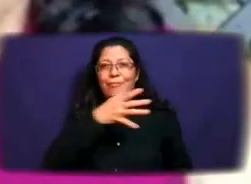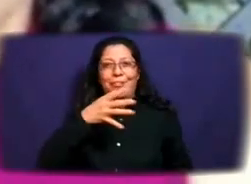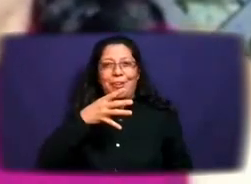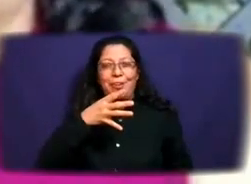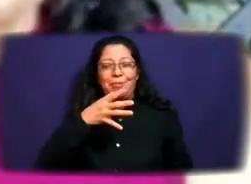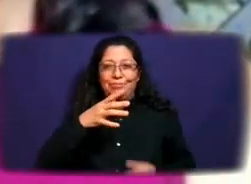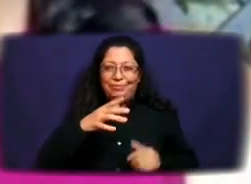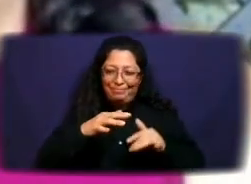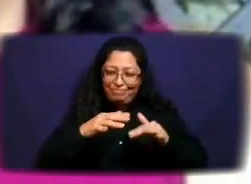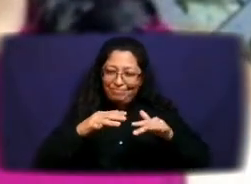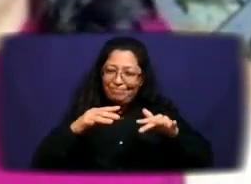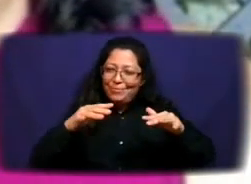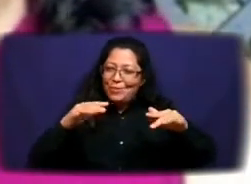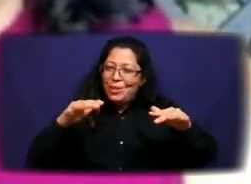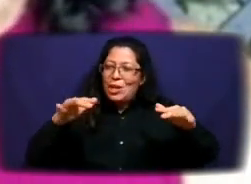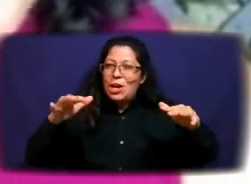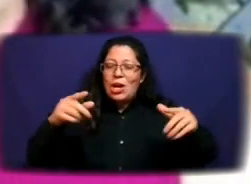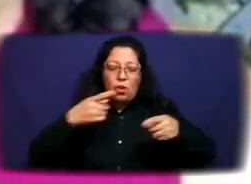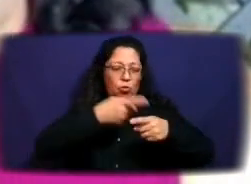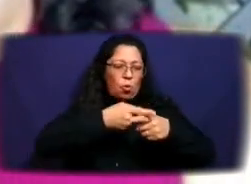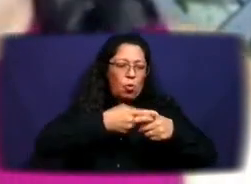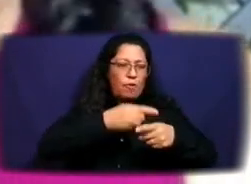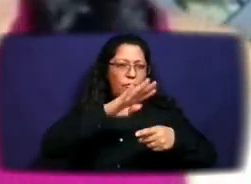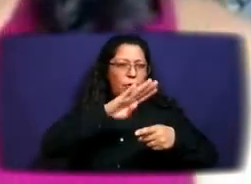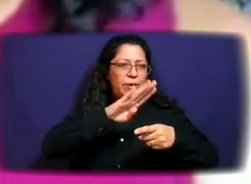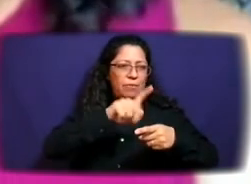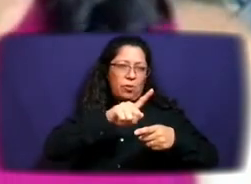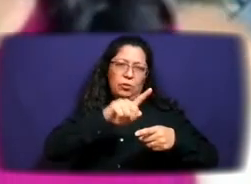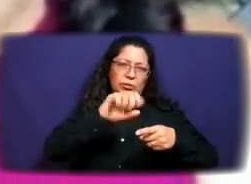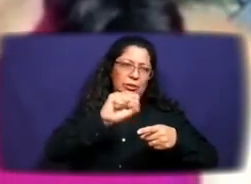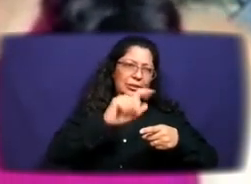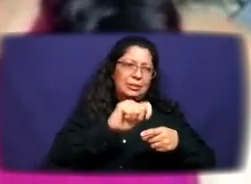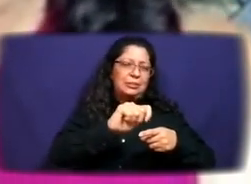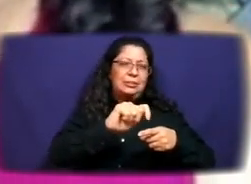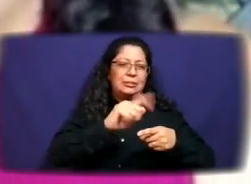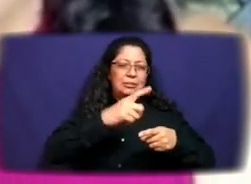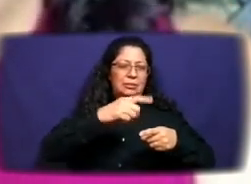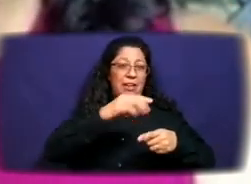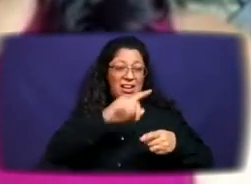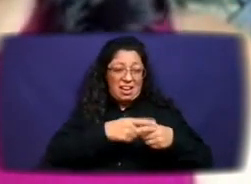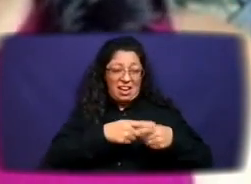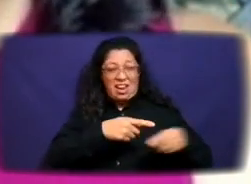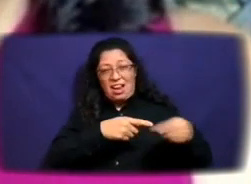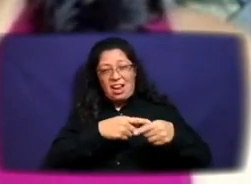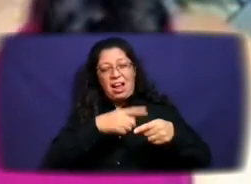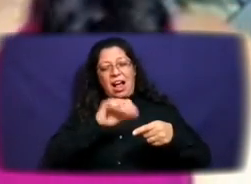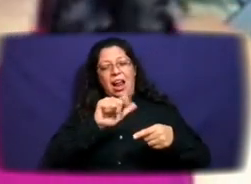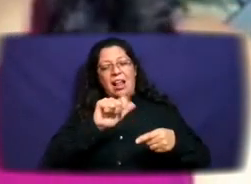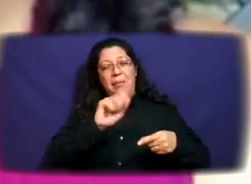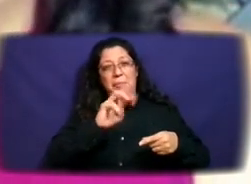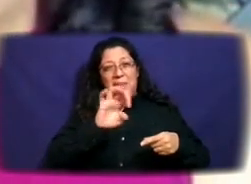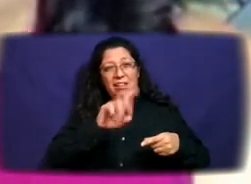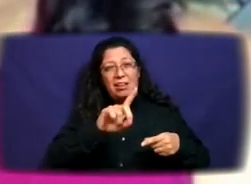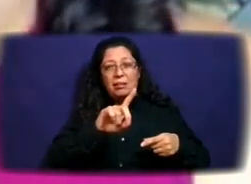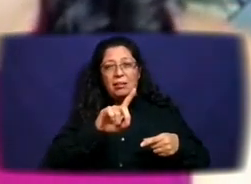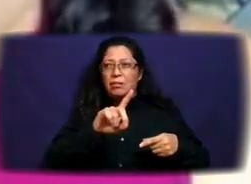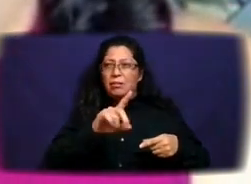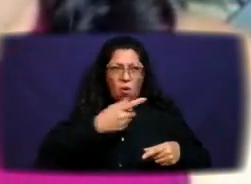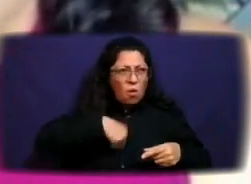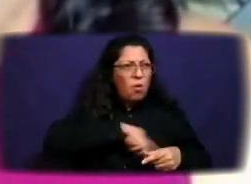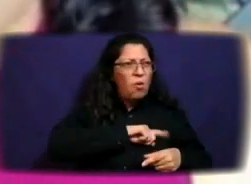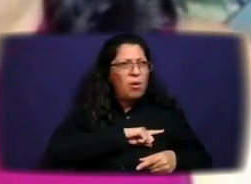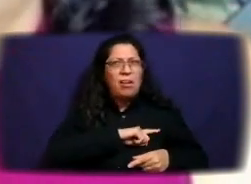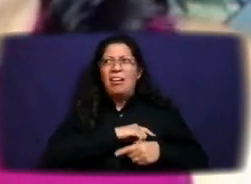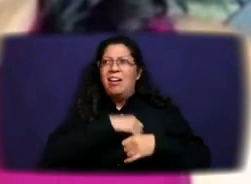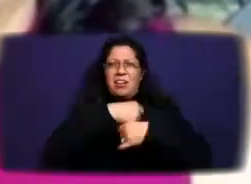On the corner of 41st and Alameda, we created something. Something we could call